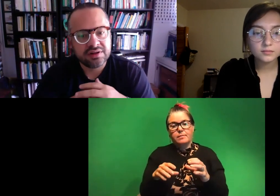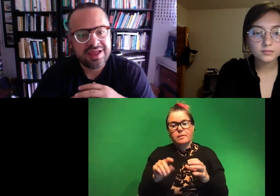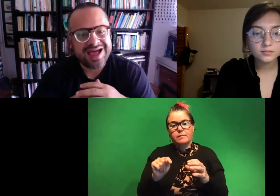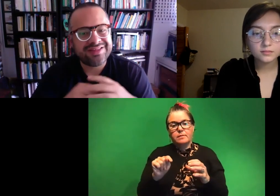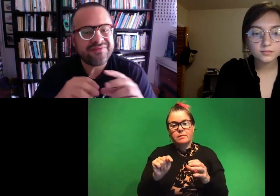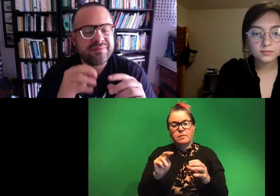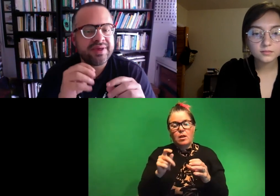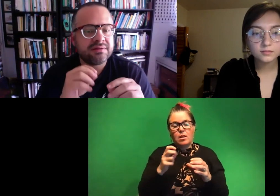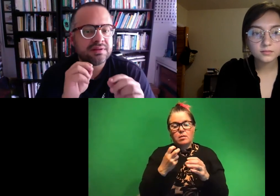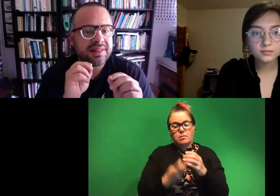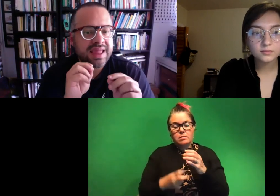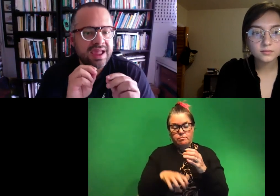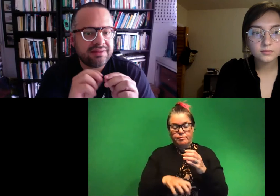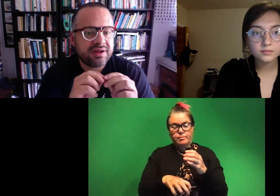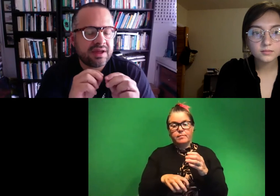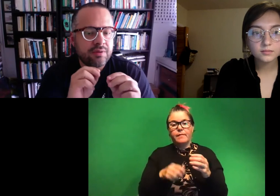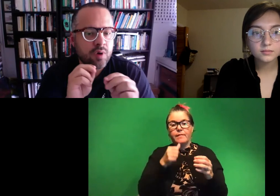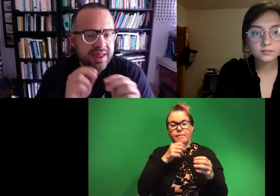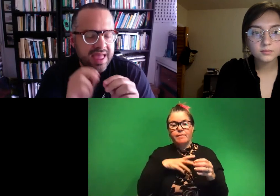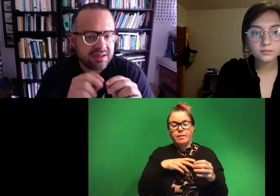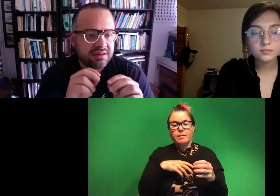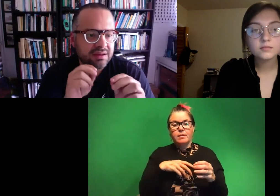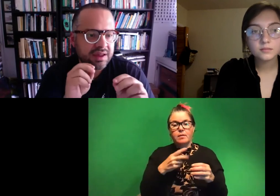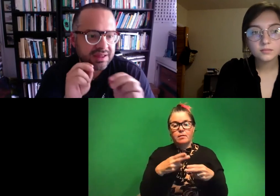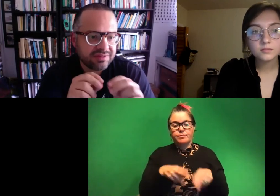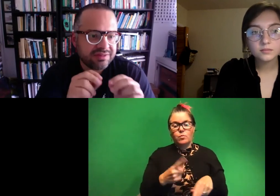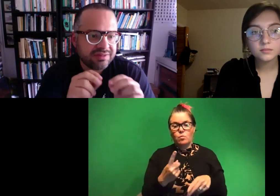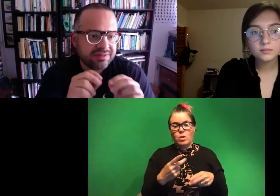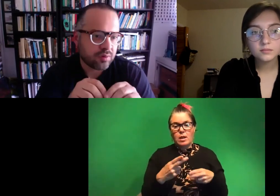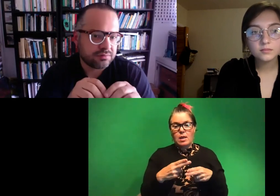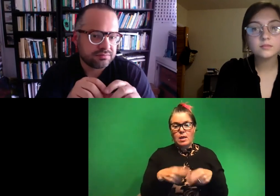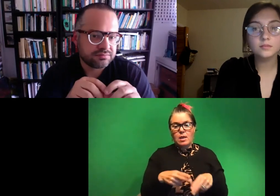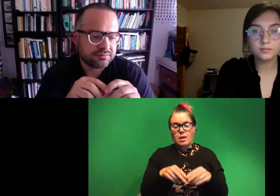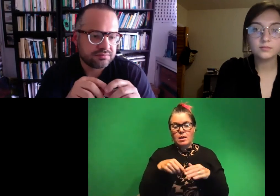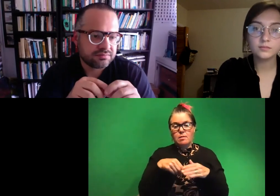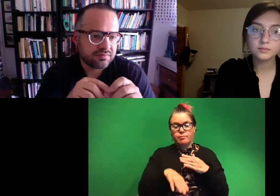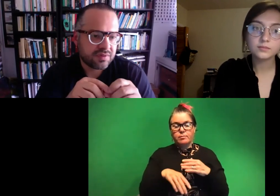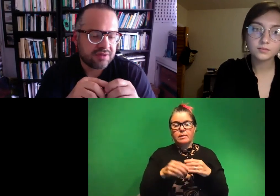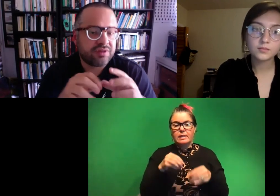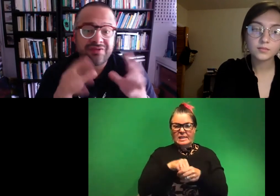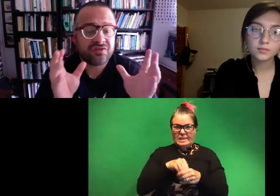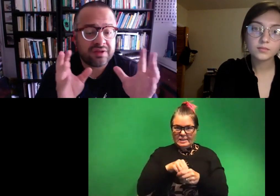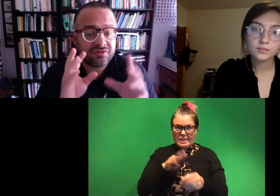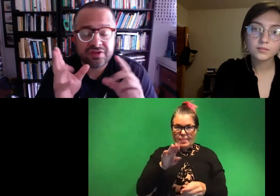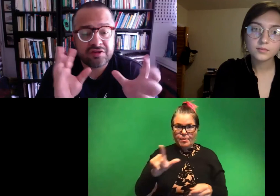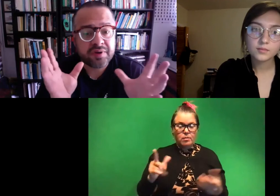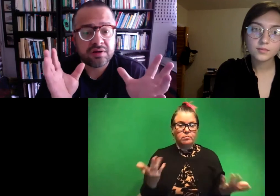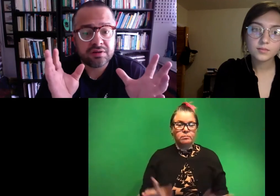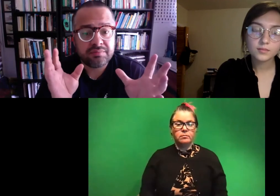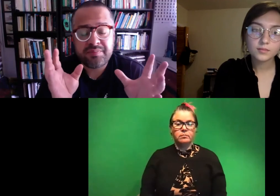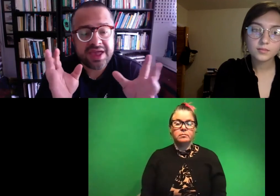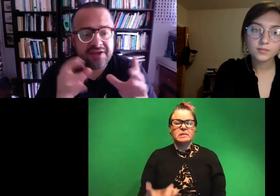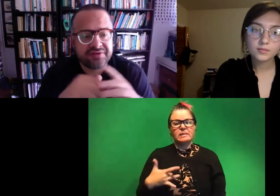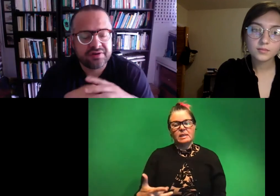tunnel, and the female laid one egg in that ball. Mm. Yeah, so that's the